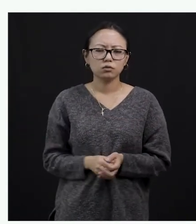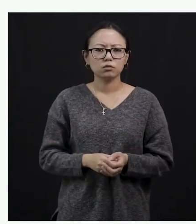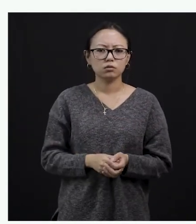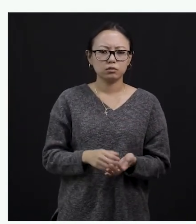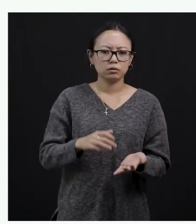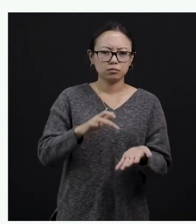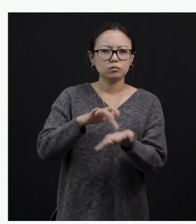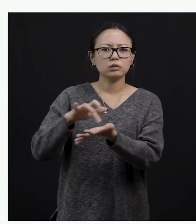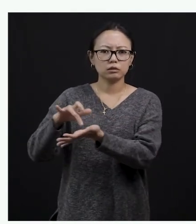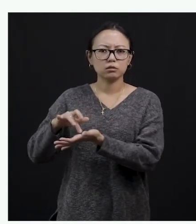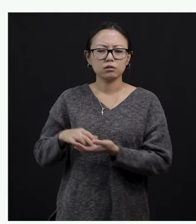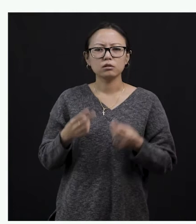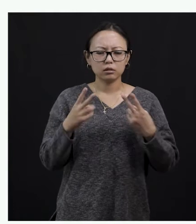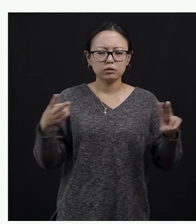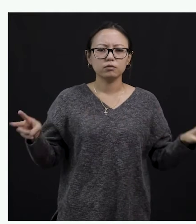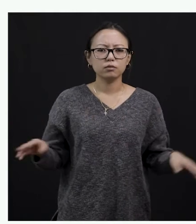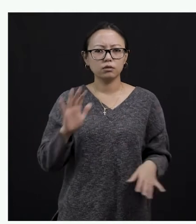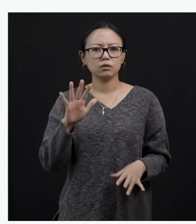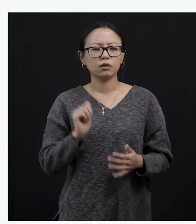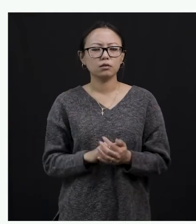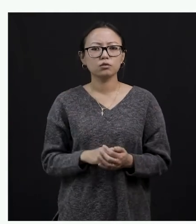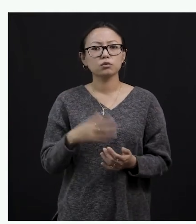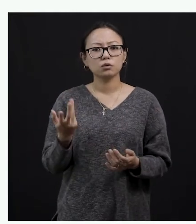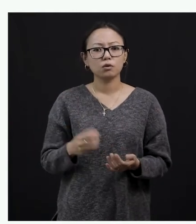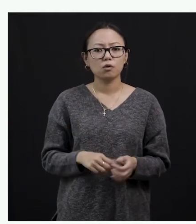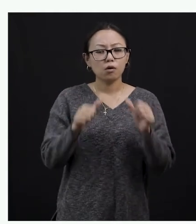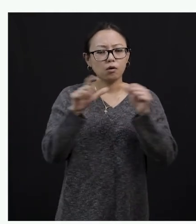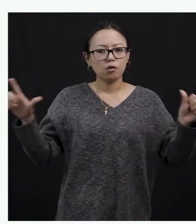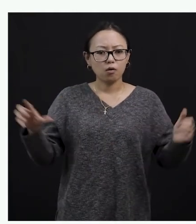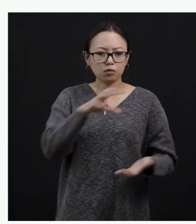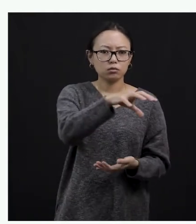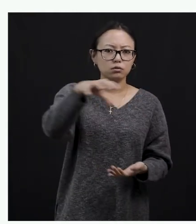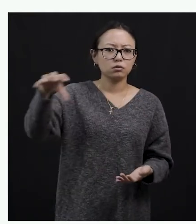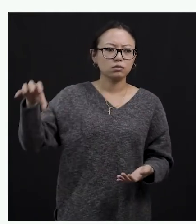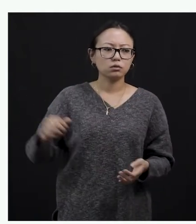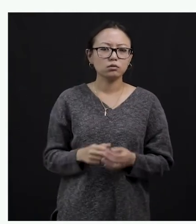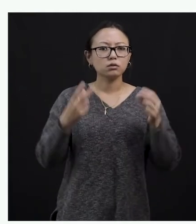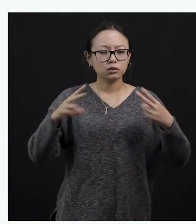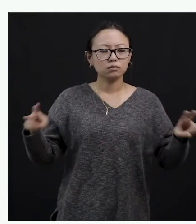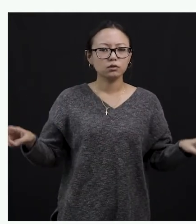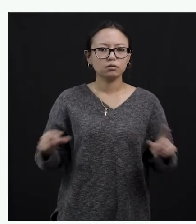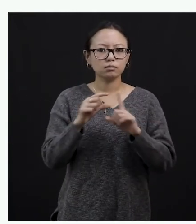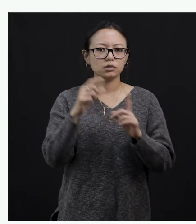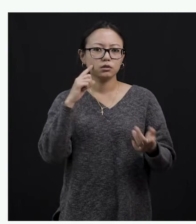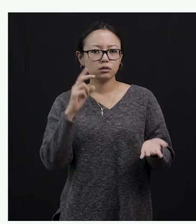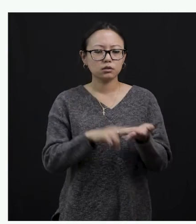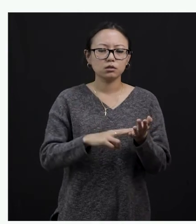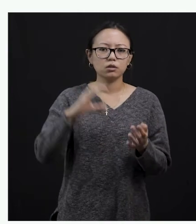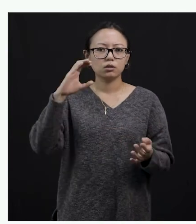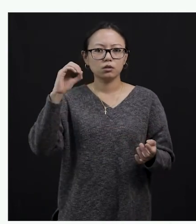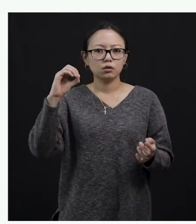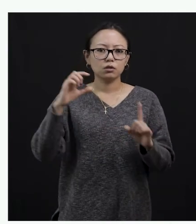different countries there are different PIN codes, PIN numbers. All right, since we have thousands and thousands of areas, we